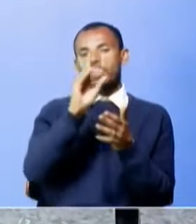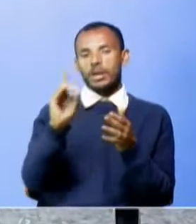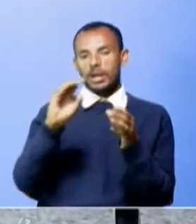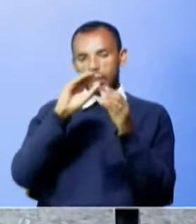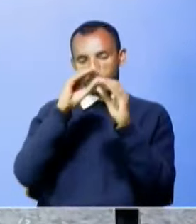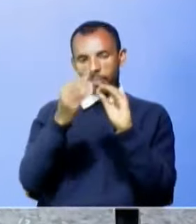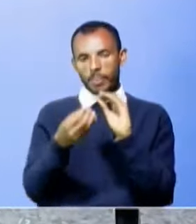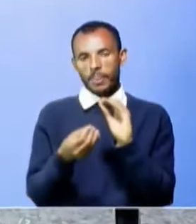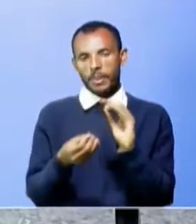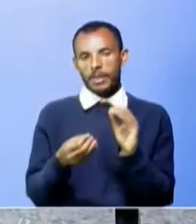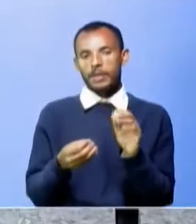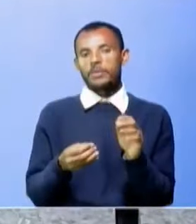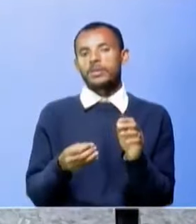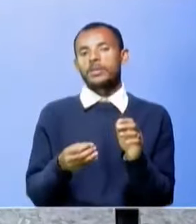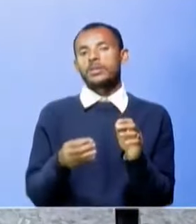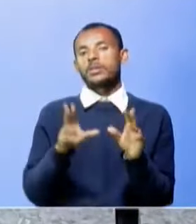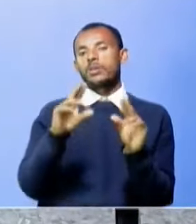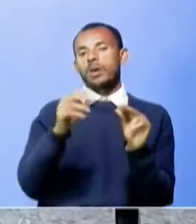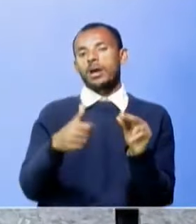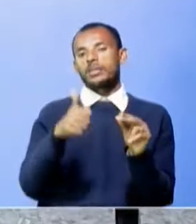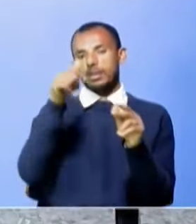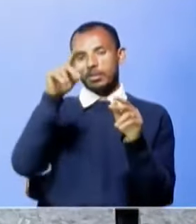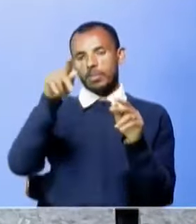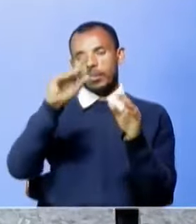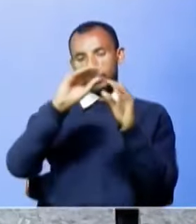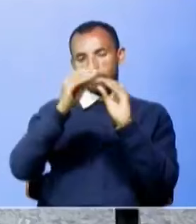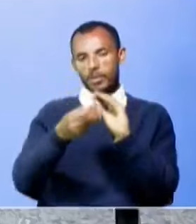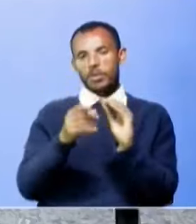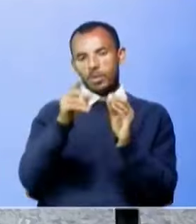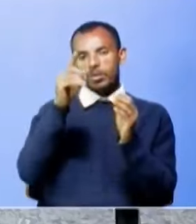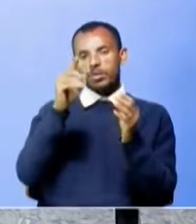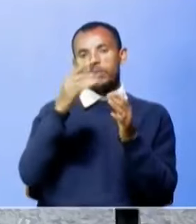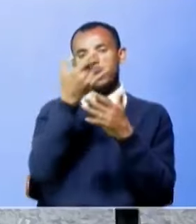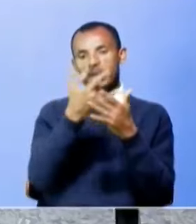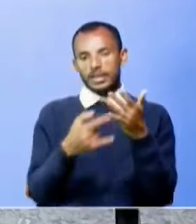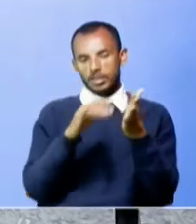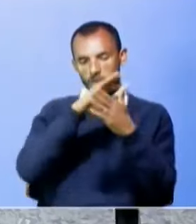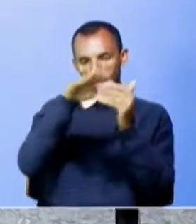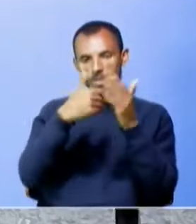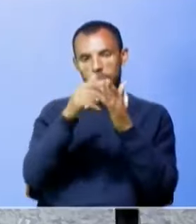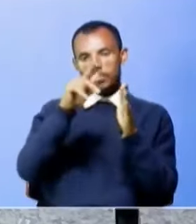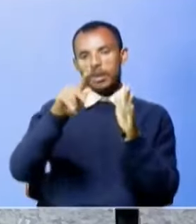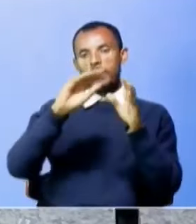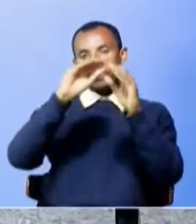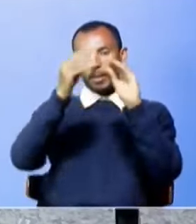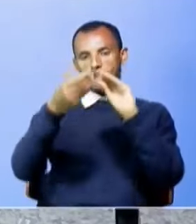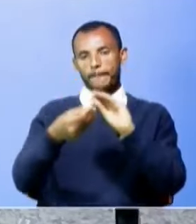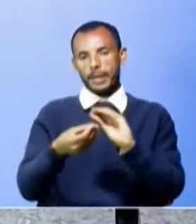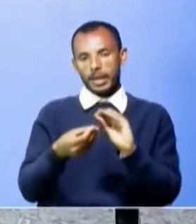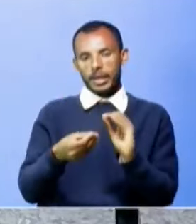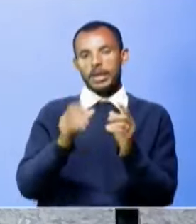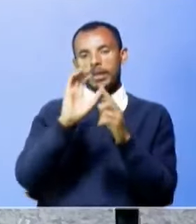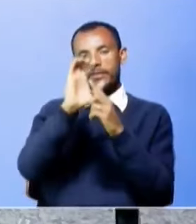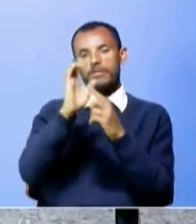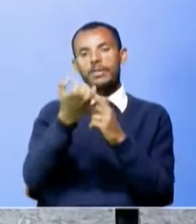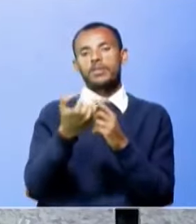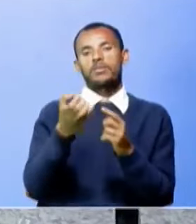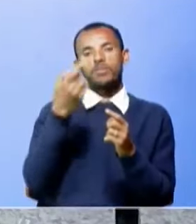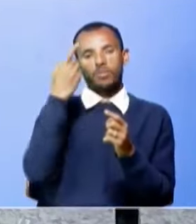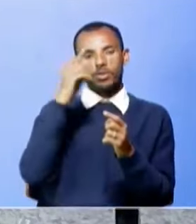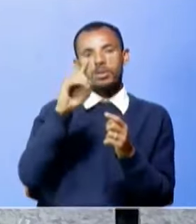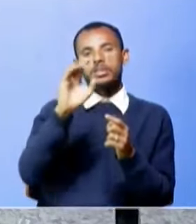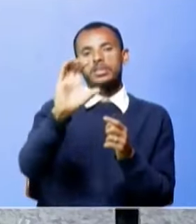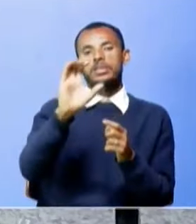set. Okay, there is no other prime number. So you need to list out all the prime numbers as an event for C